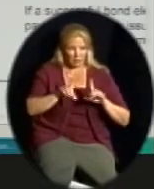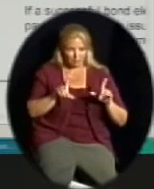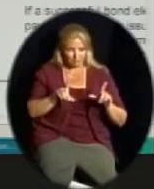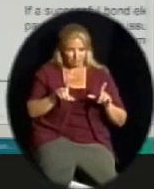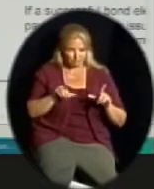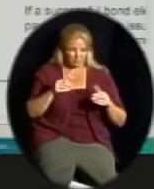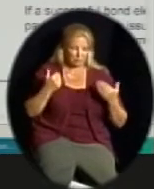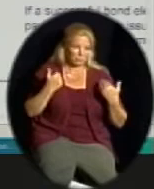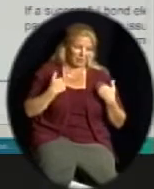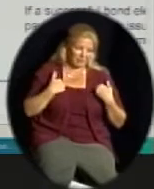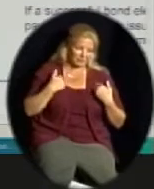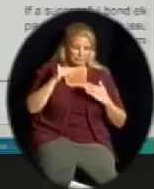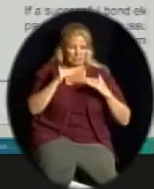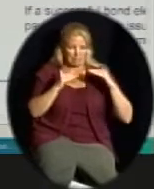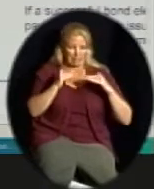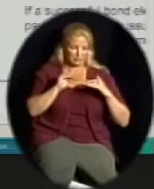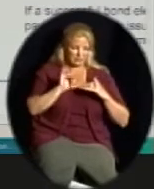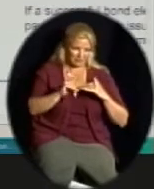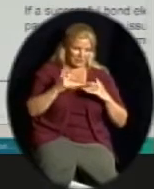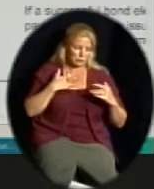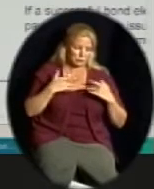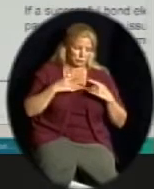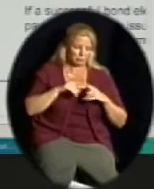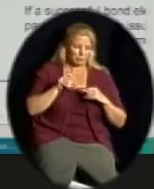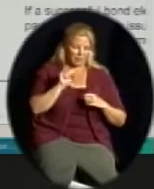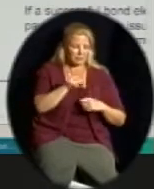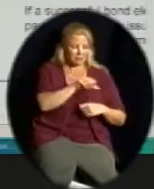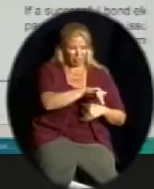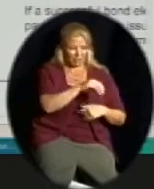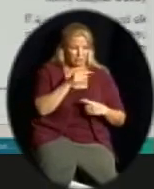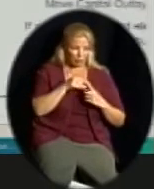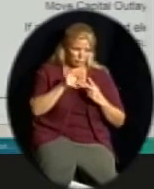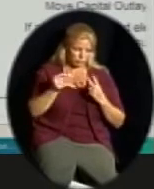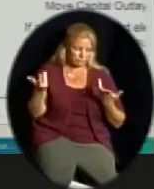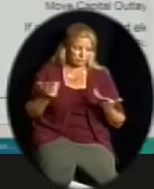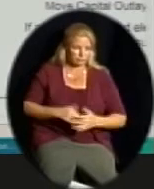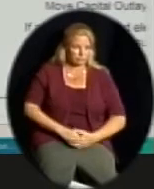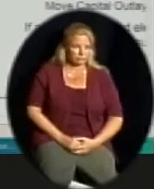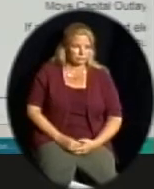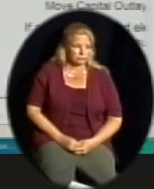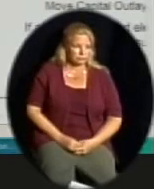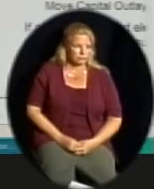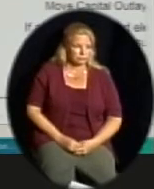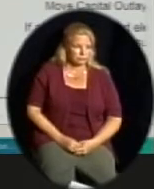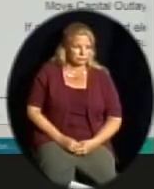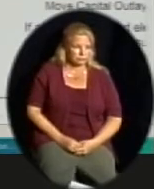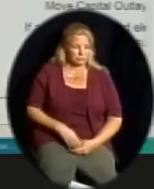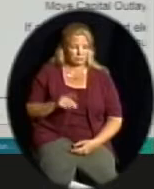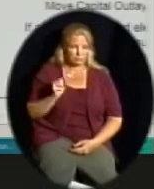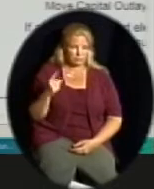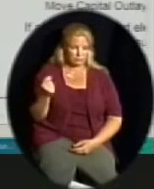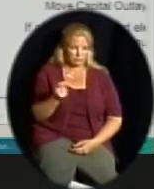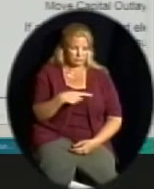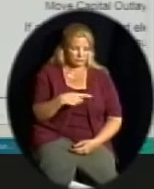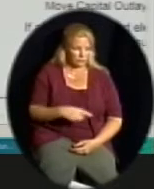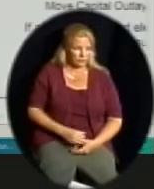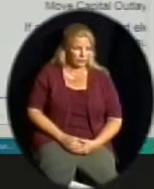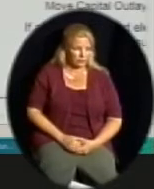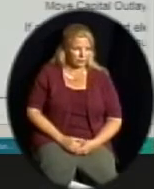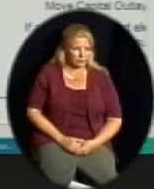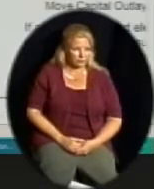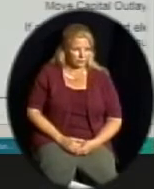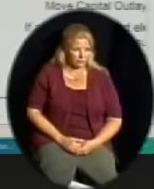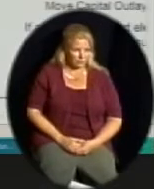just have to balance that concern. But that is an option. Yep, okay, good, thanks. Excuse me, and Mr. Churchman, and that another option is